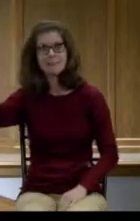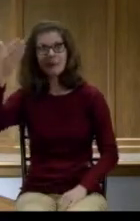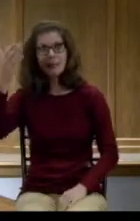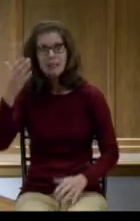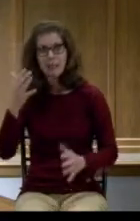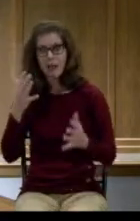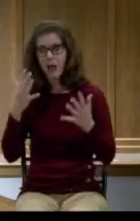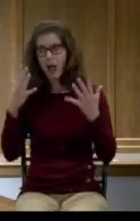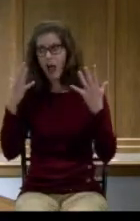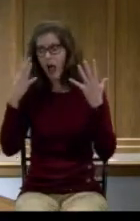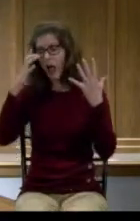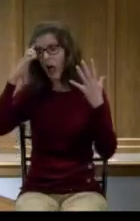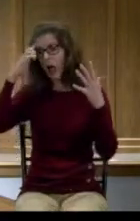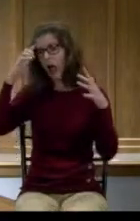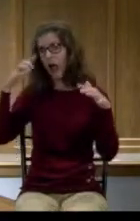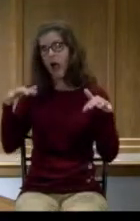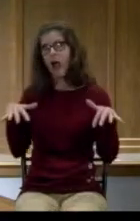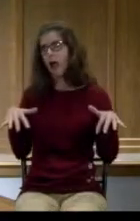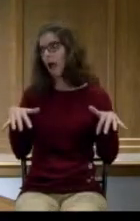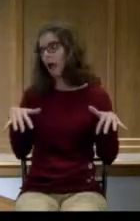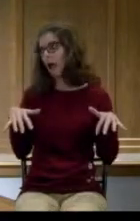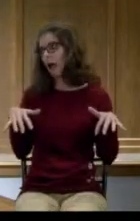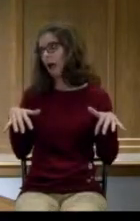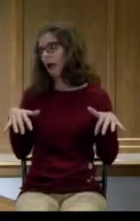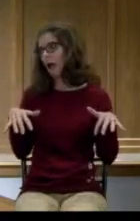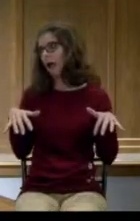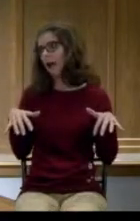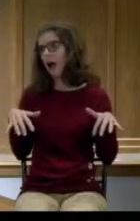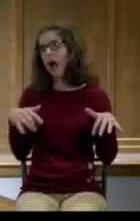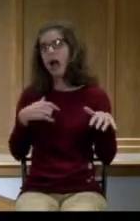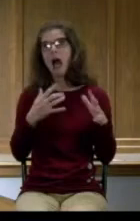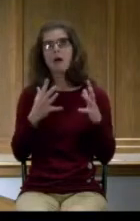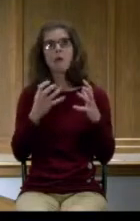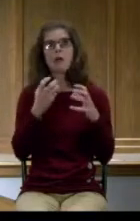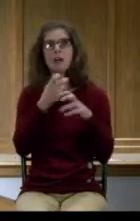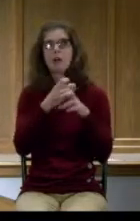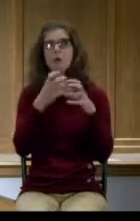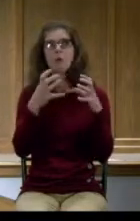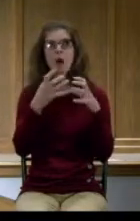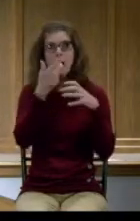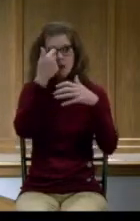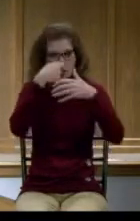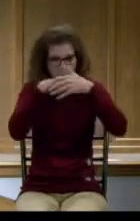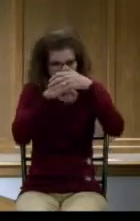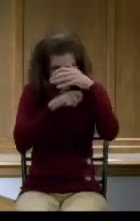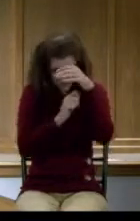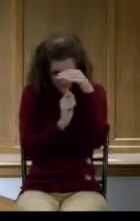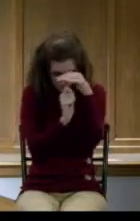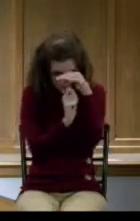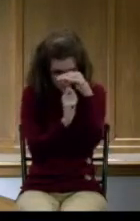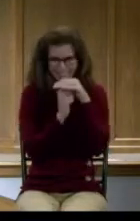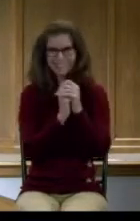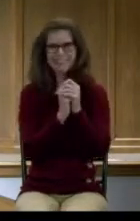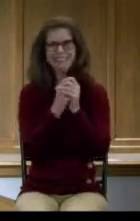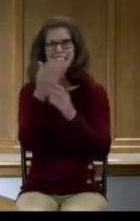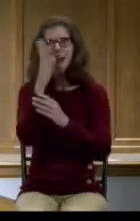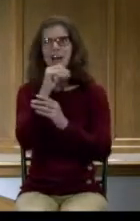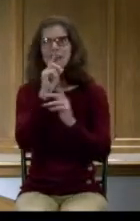I prayed that the Lord would give me a rock that I could crawl under, which he did not answer that prayer.